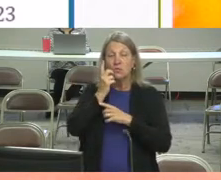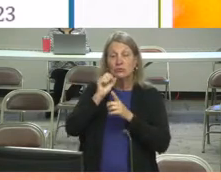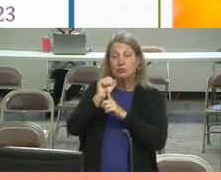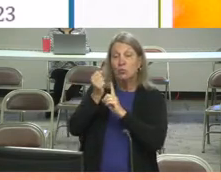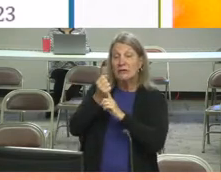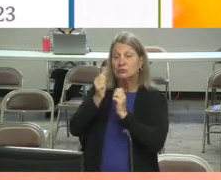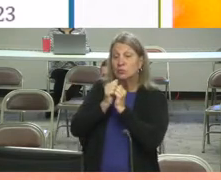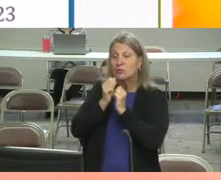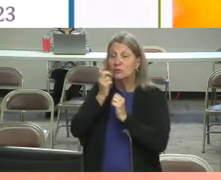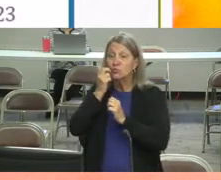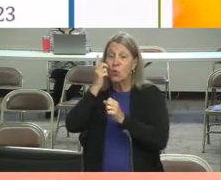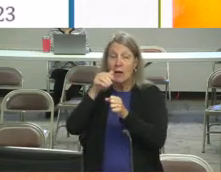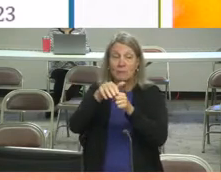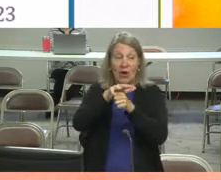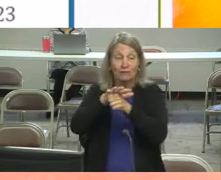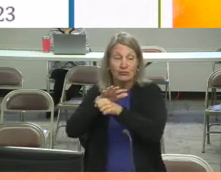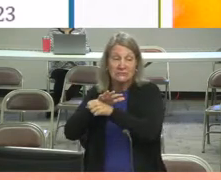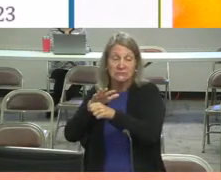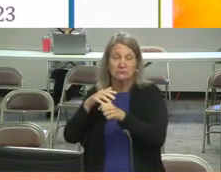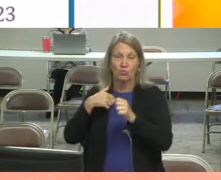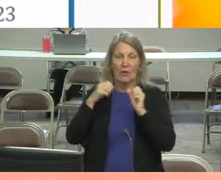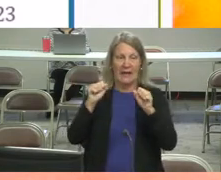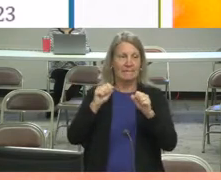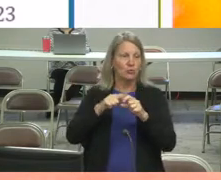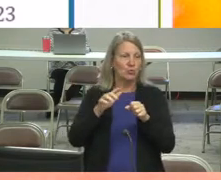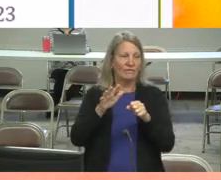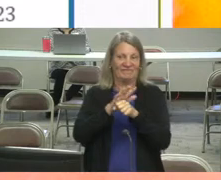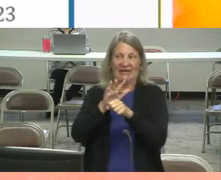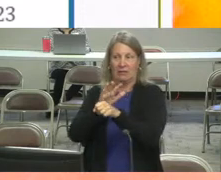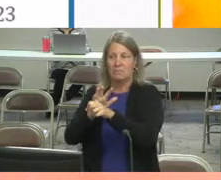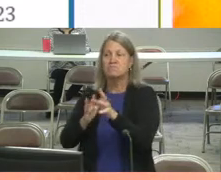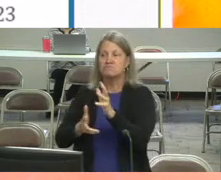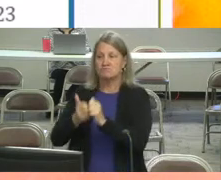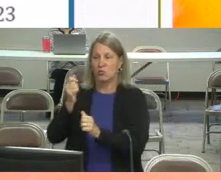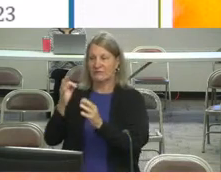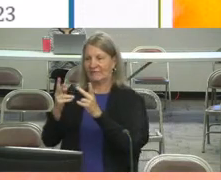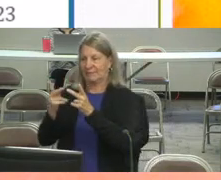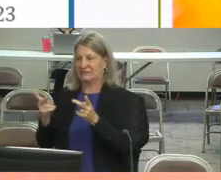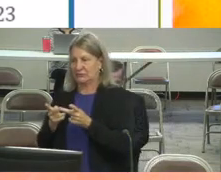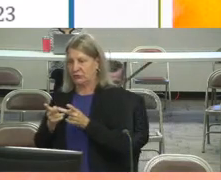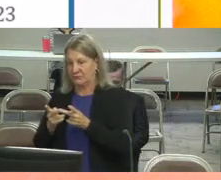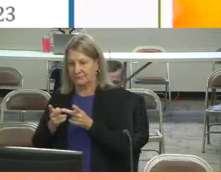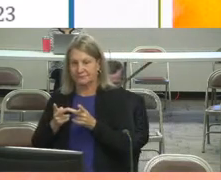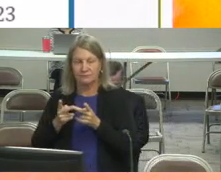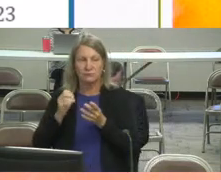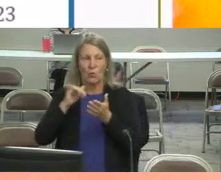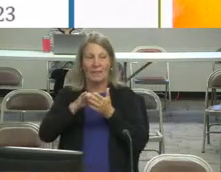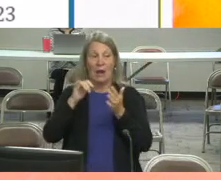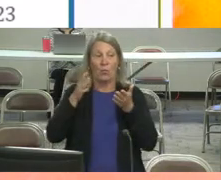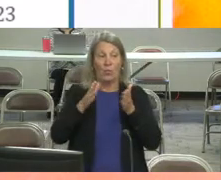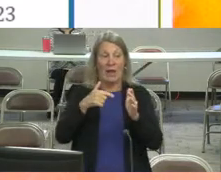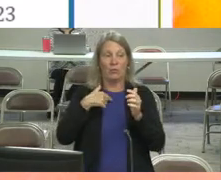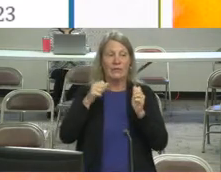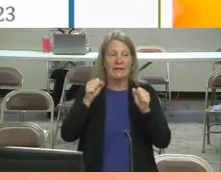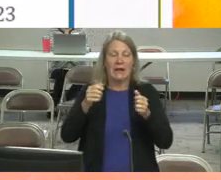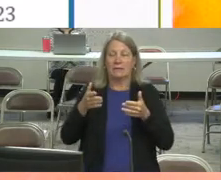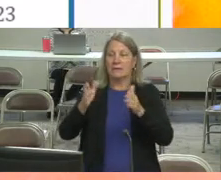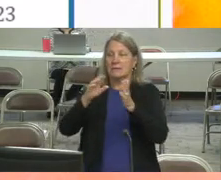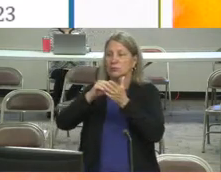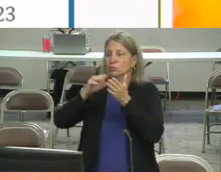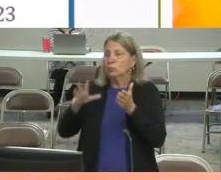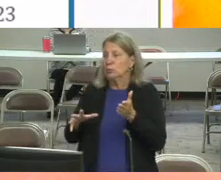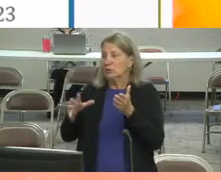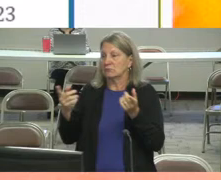of about 190 but that didn't happen in terms of dorm coverage we have been able to fill most of our vacant positions